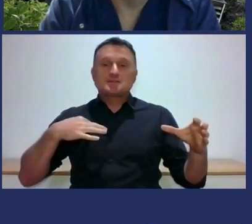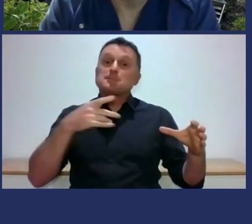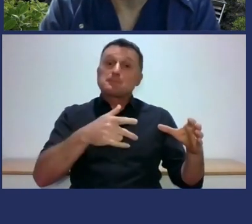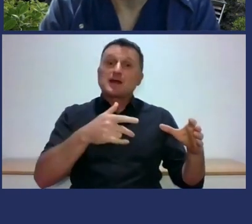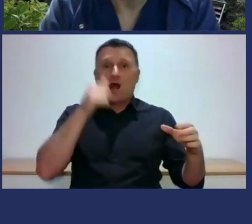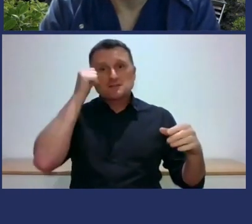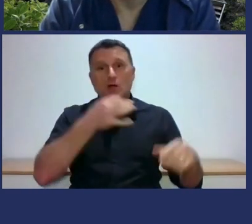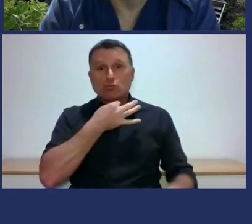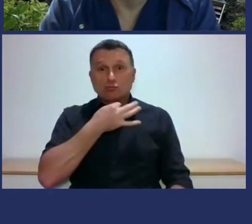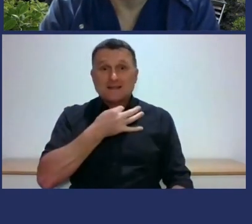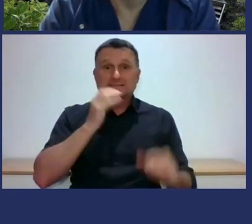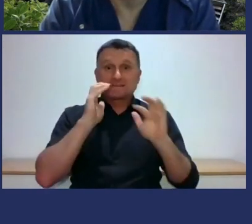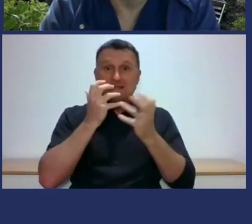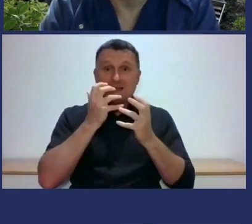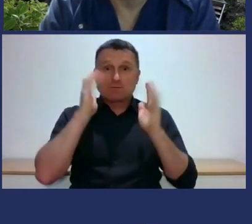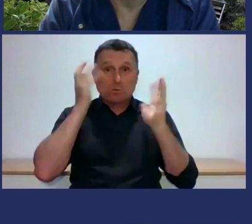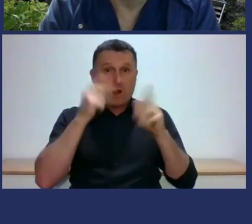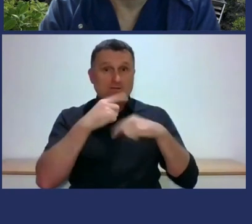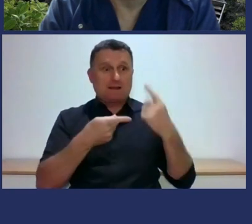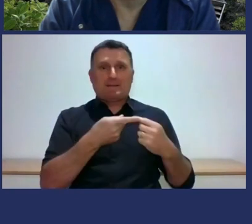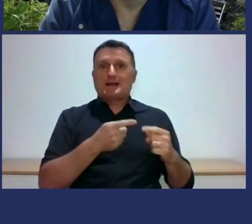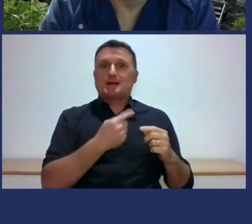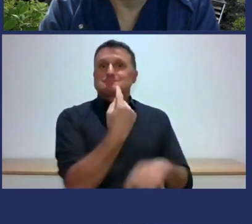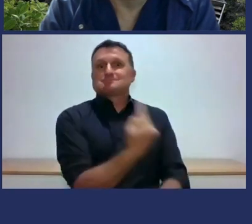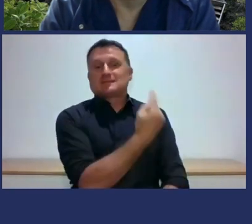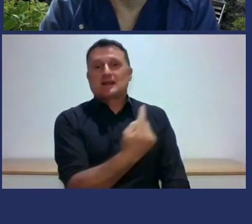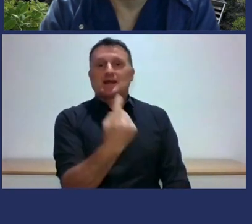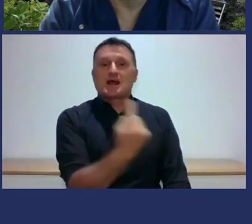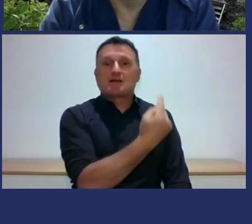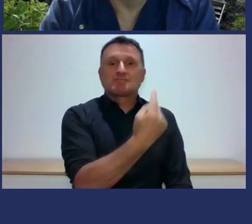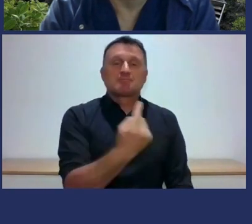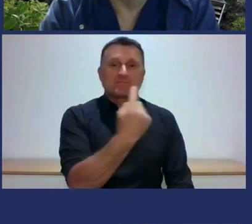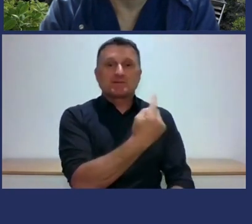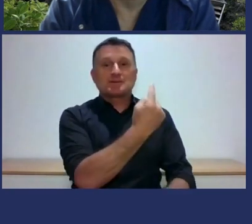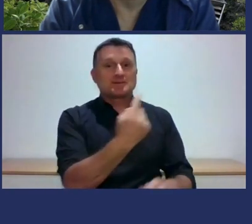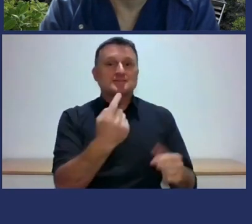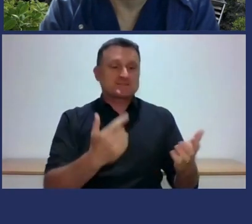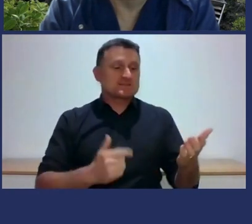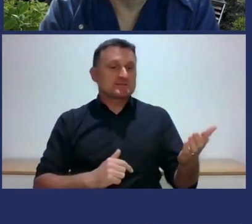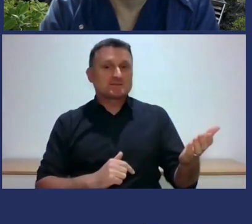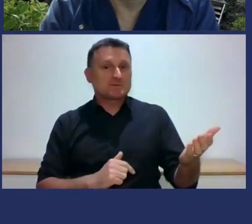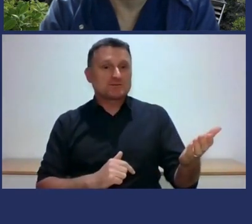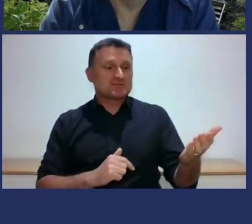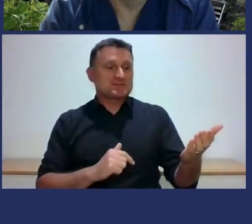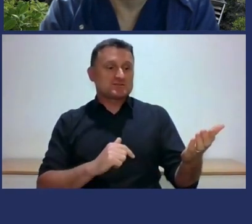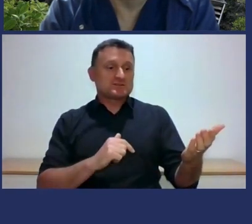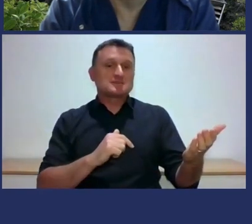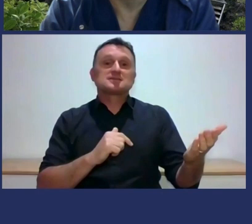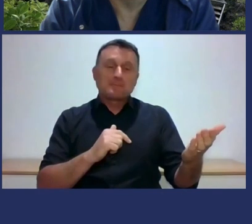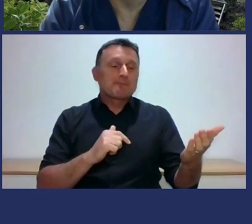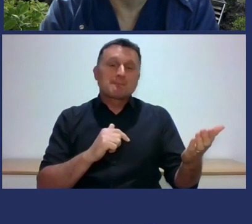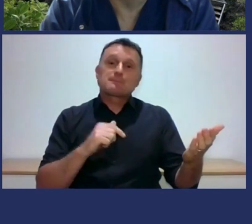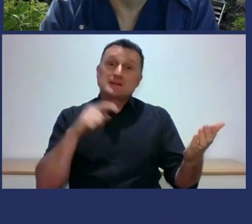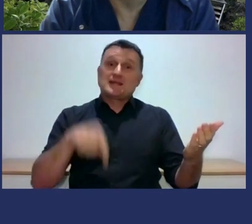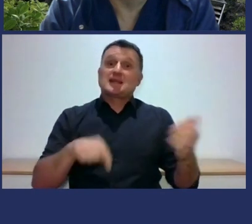do want to say to the audience that this is not about, you know, freaking you out about what could happen if you catch COVID. This is, you know, this is